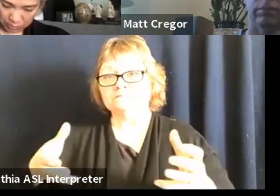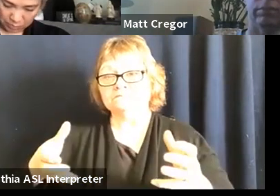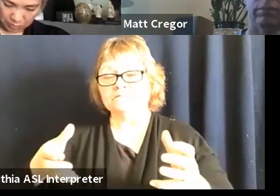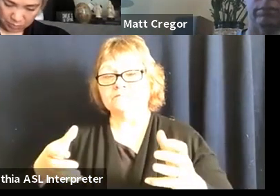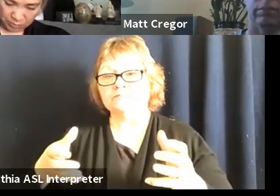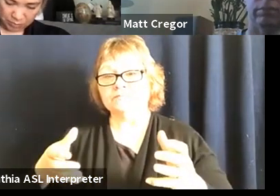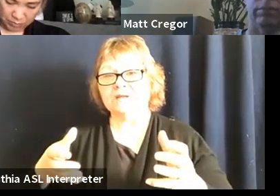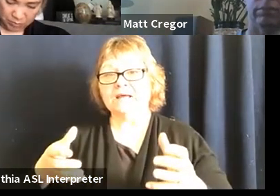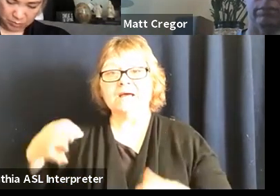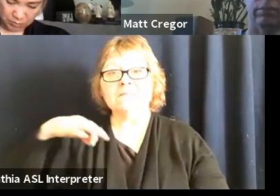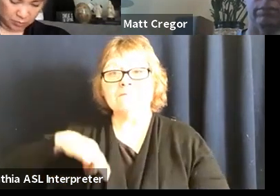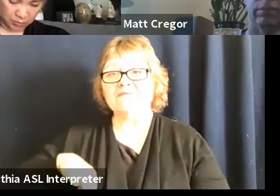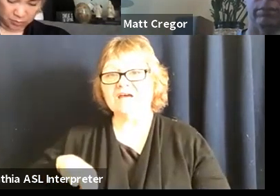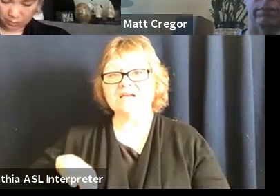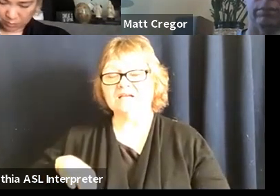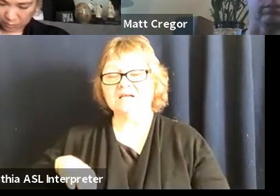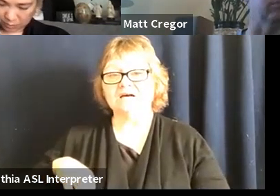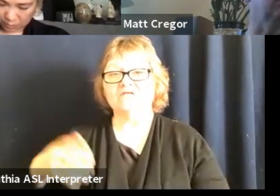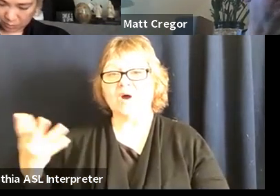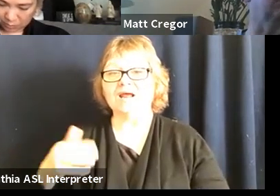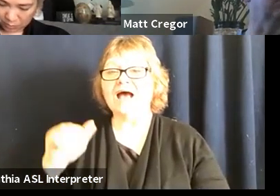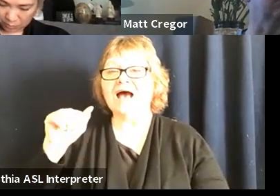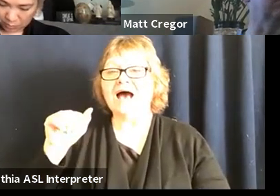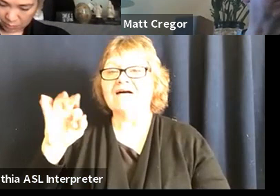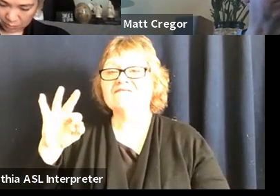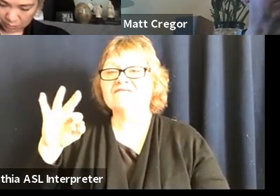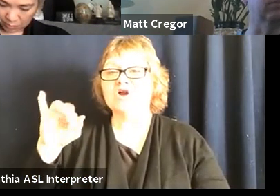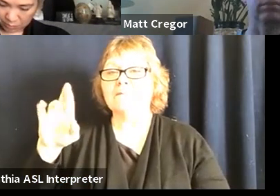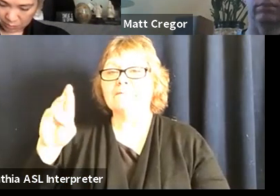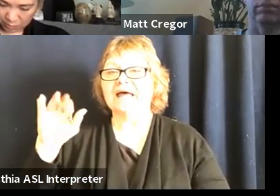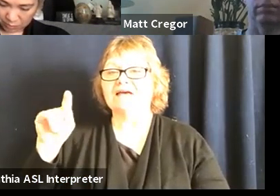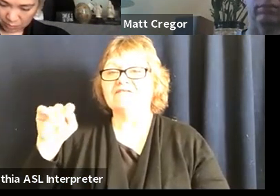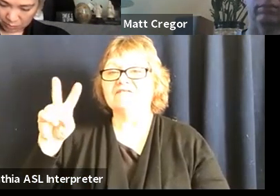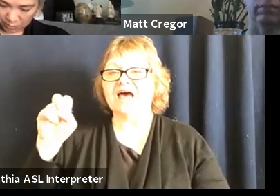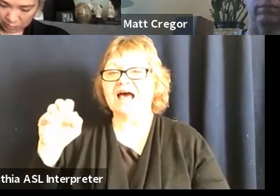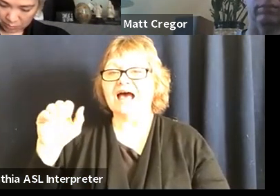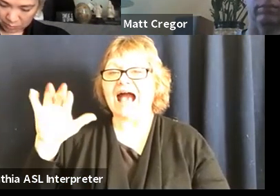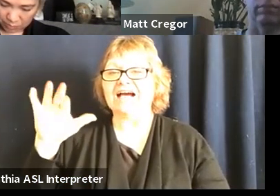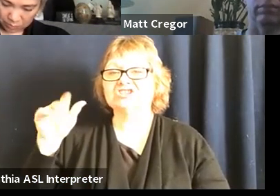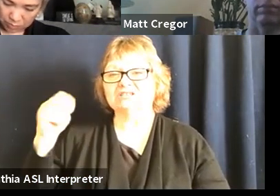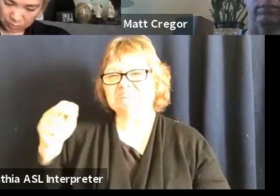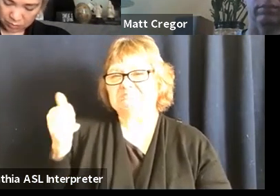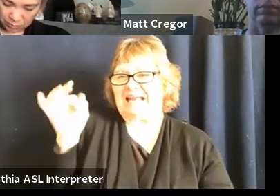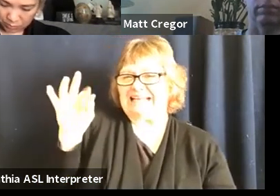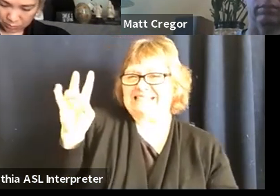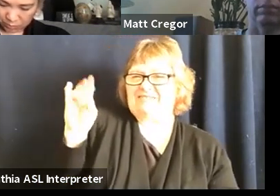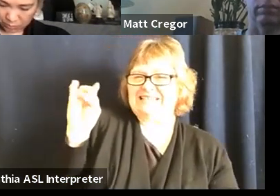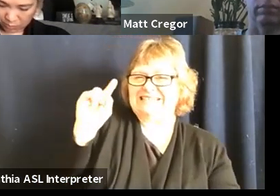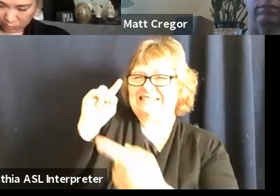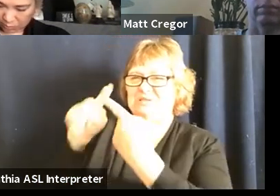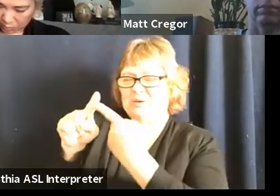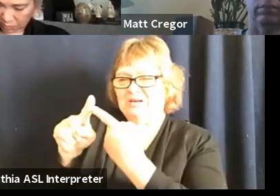the beneficiary of the affirmative action admission policy that was in place from the 70s until the McLaughlin case